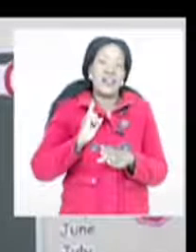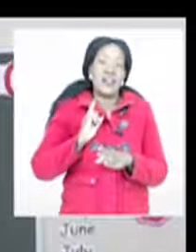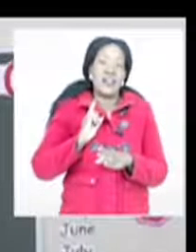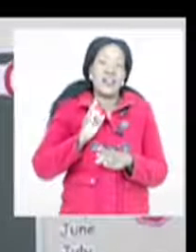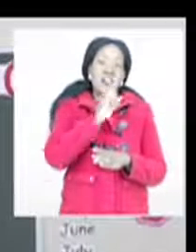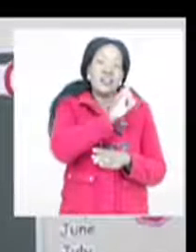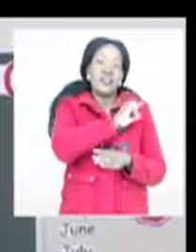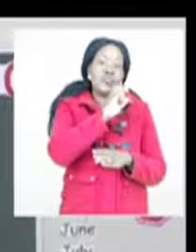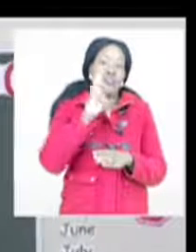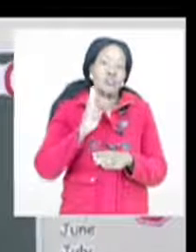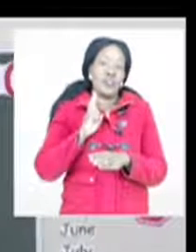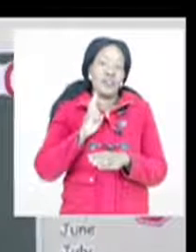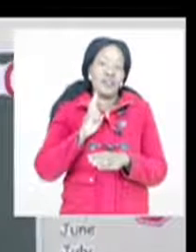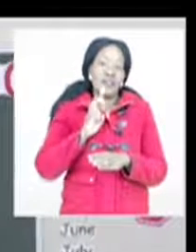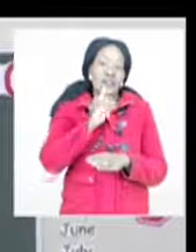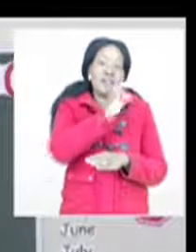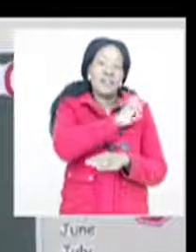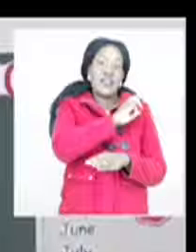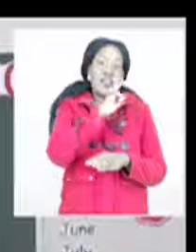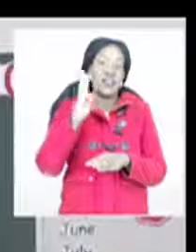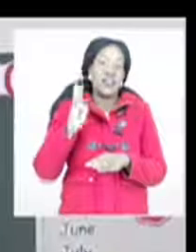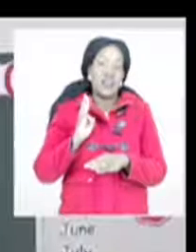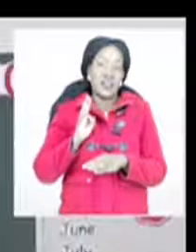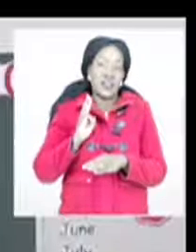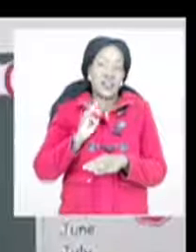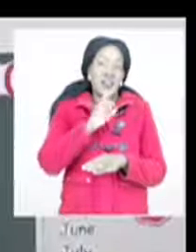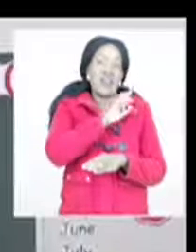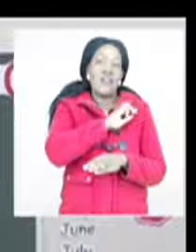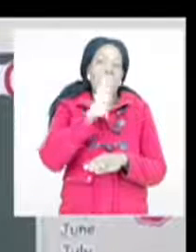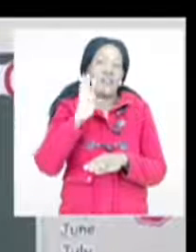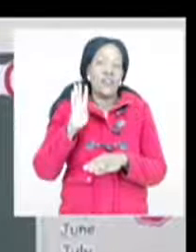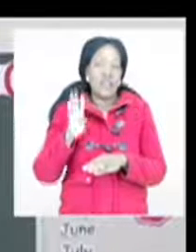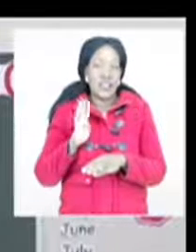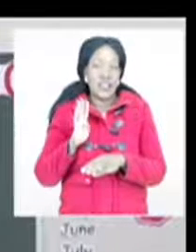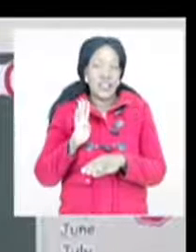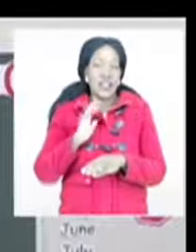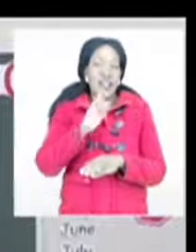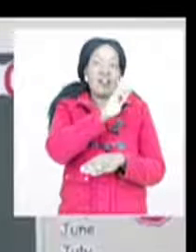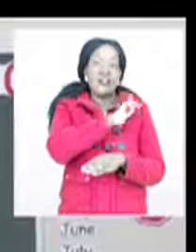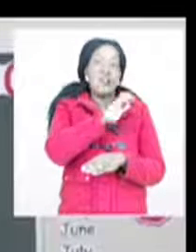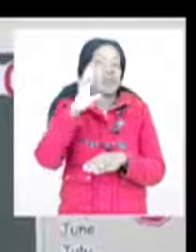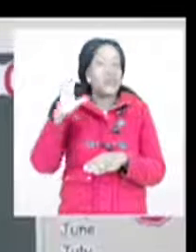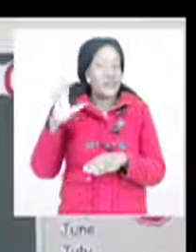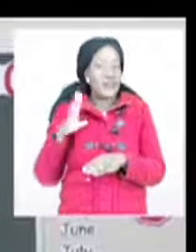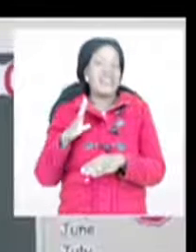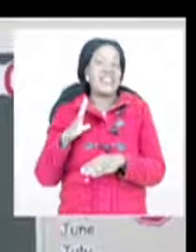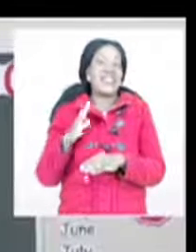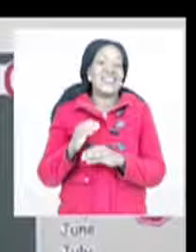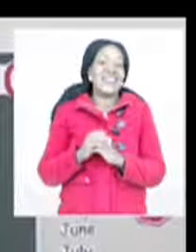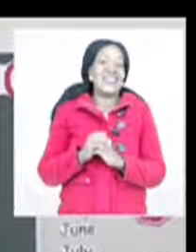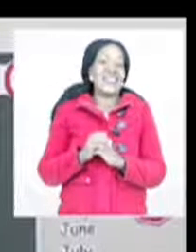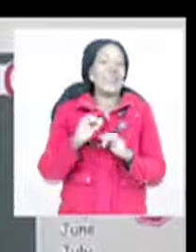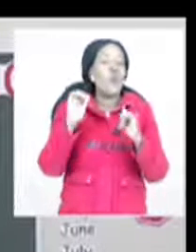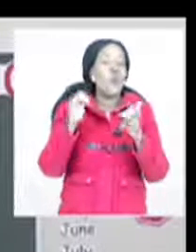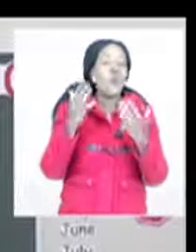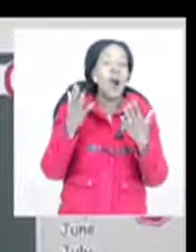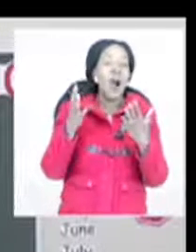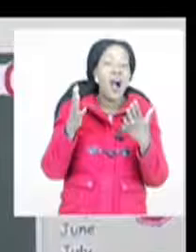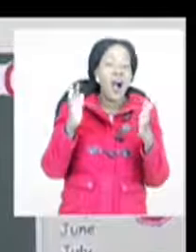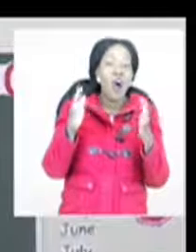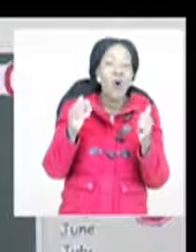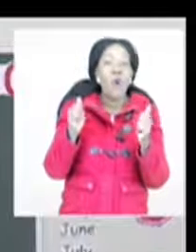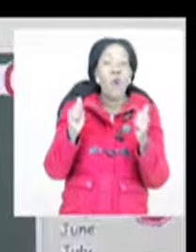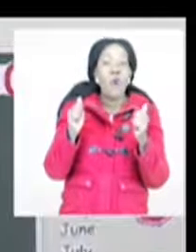11, 12, 13, 14, 15. Wow, you learned about